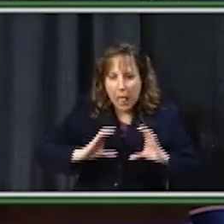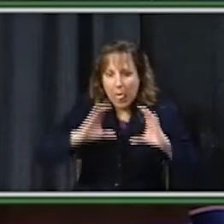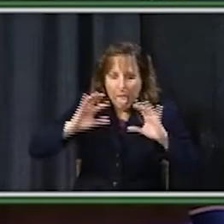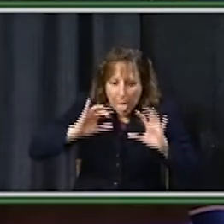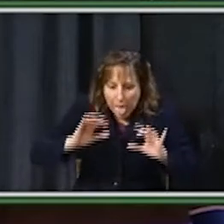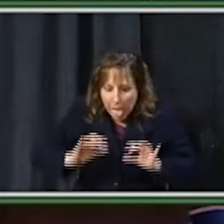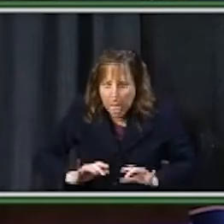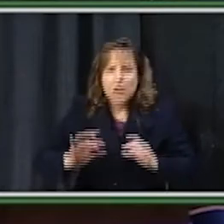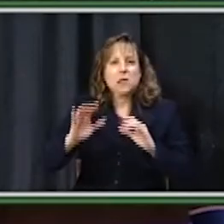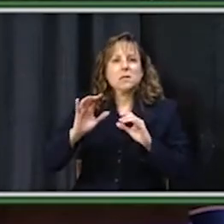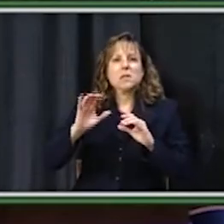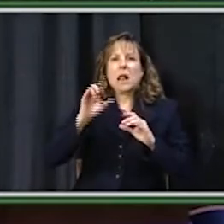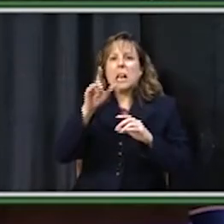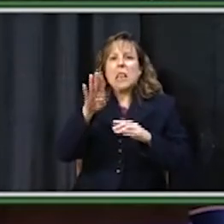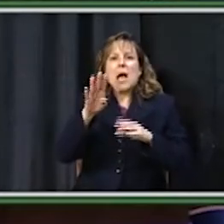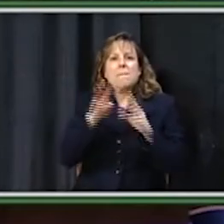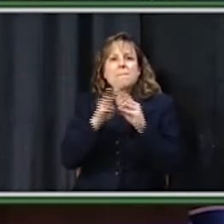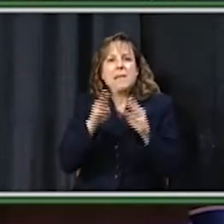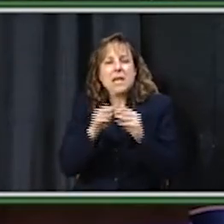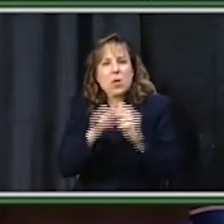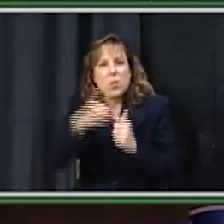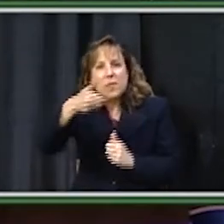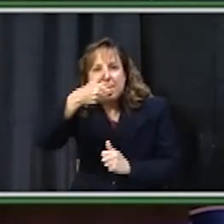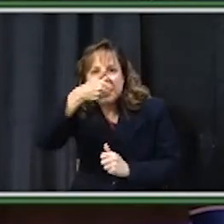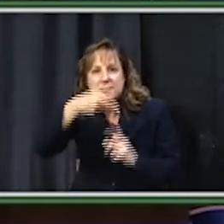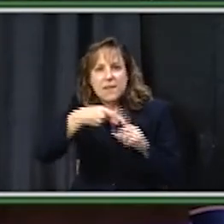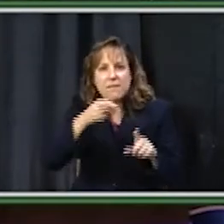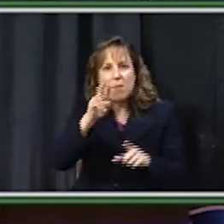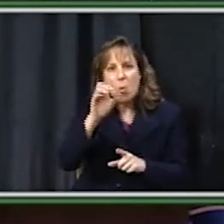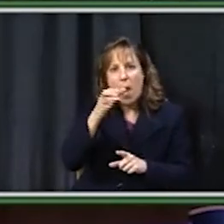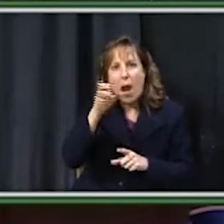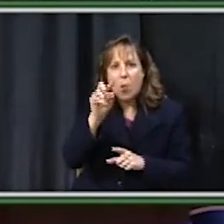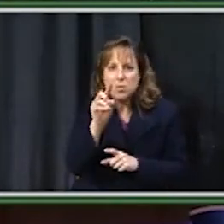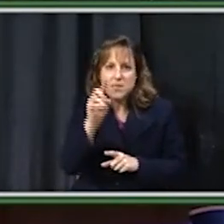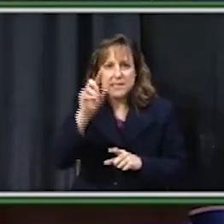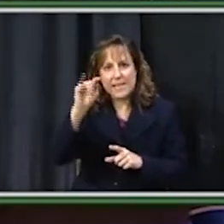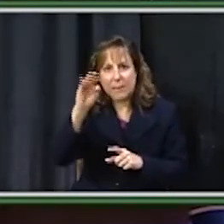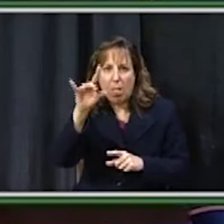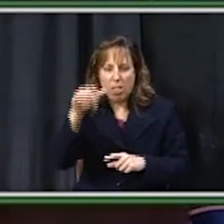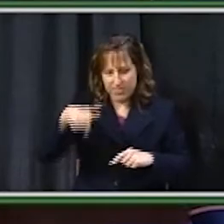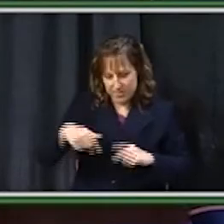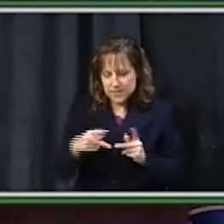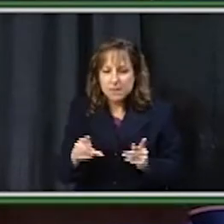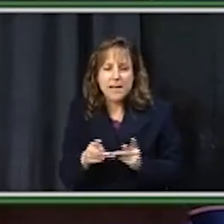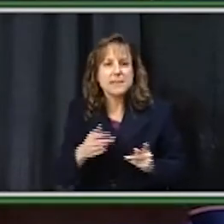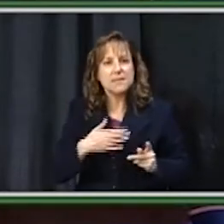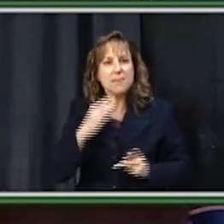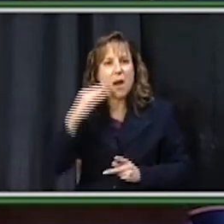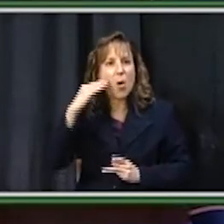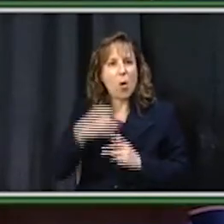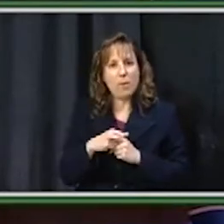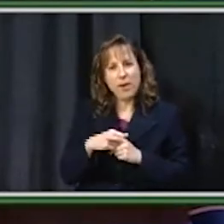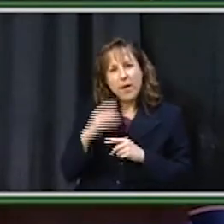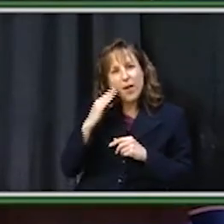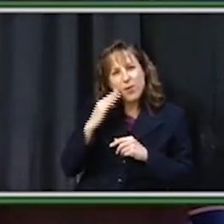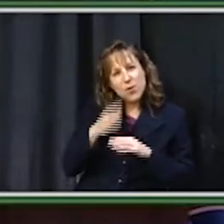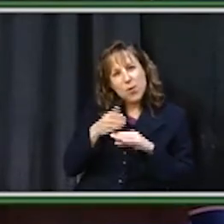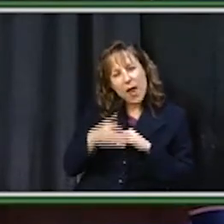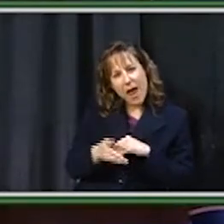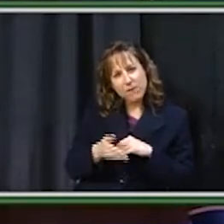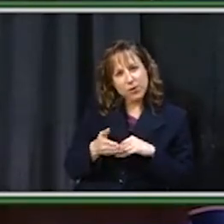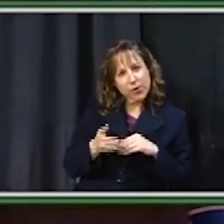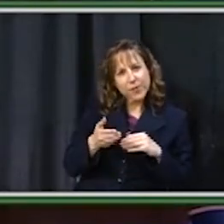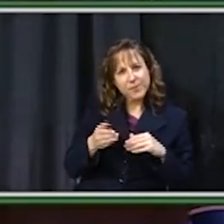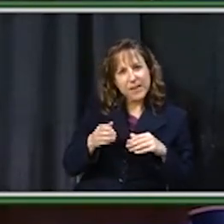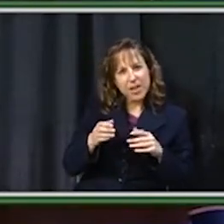pizza from Roundtable, this place is my home. Yet once we click our heels 3 times, it'll be time for a